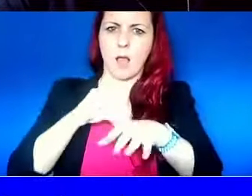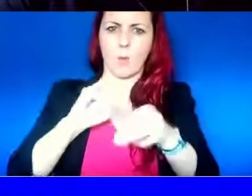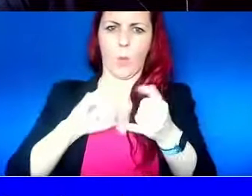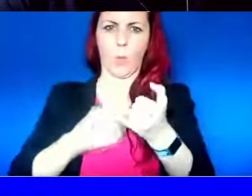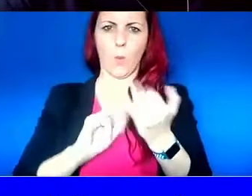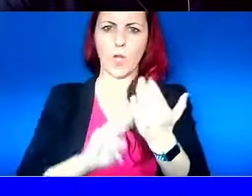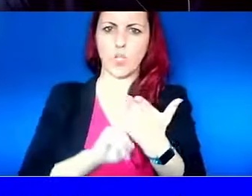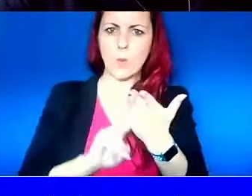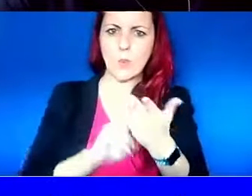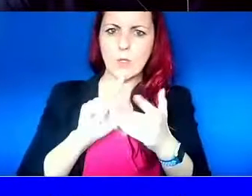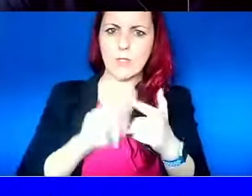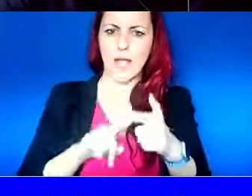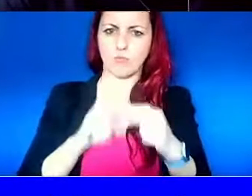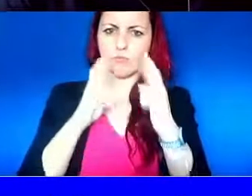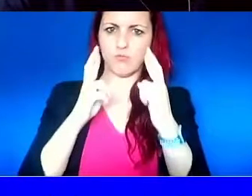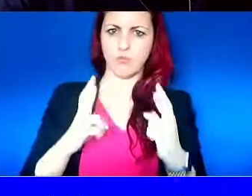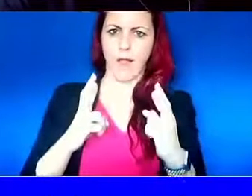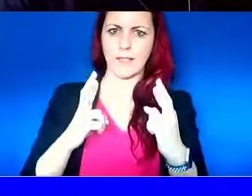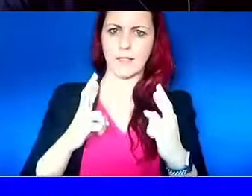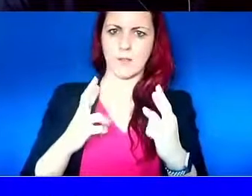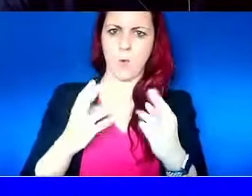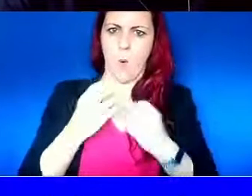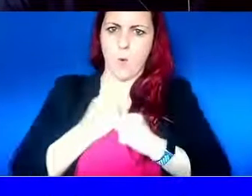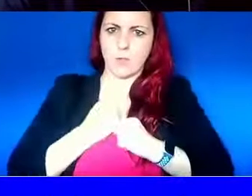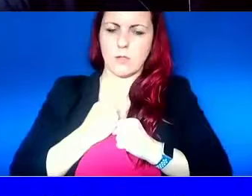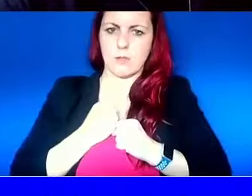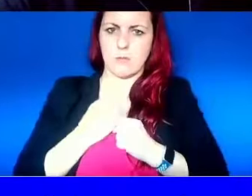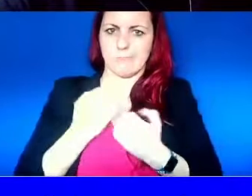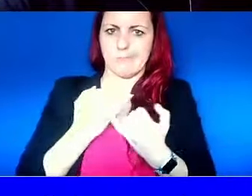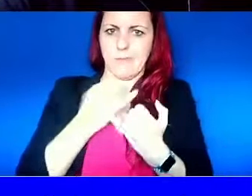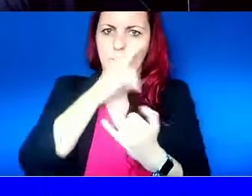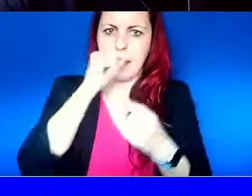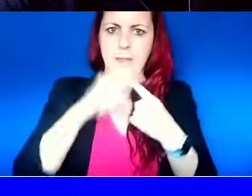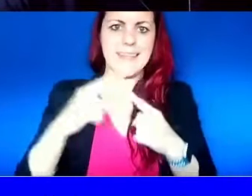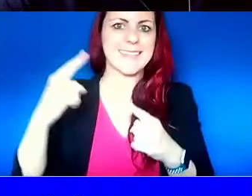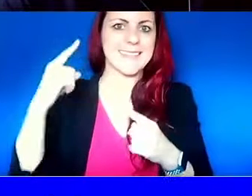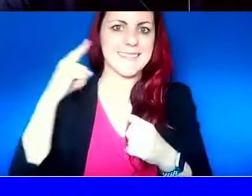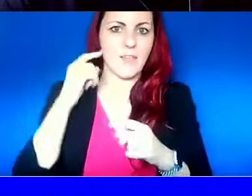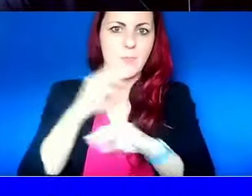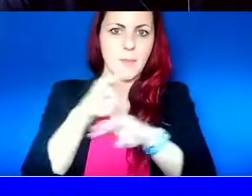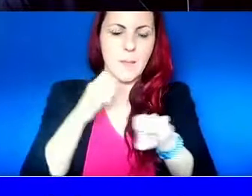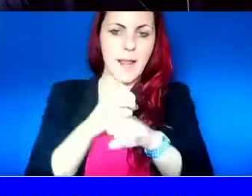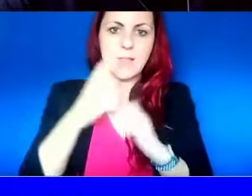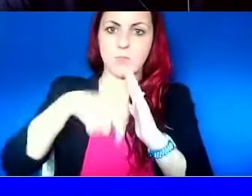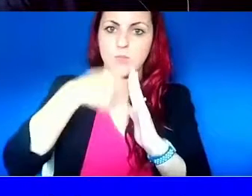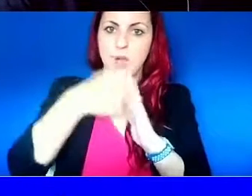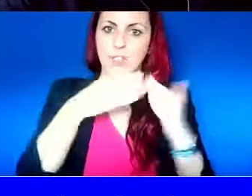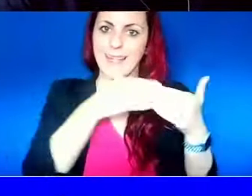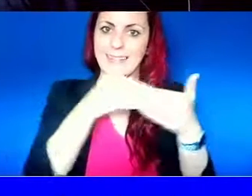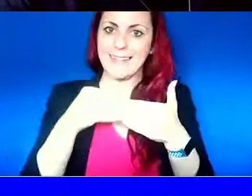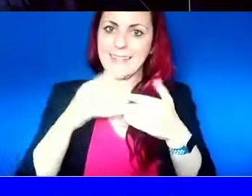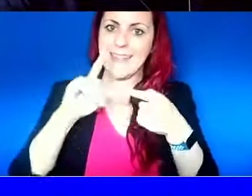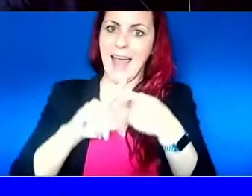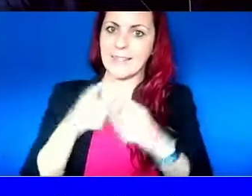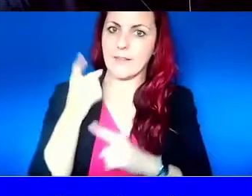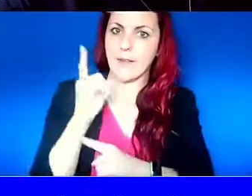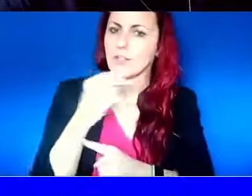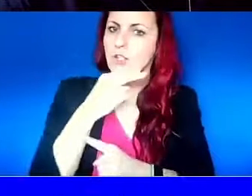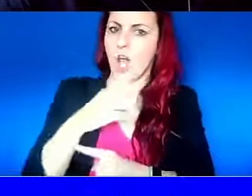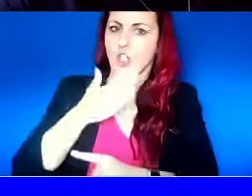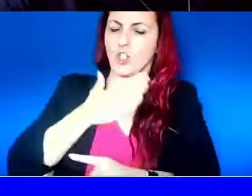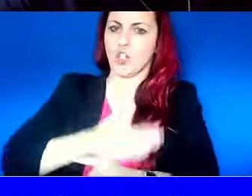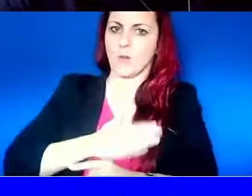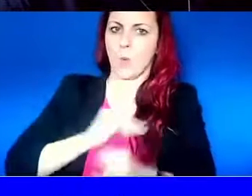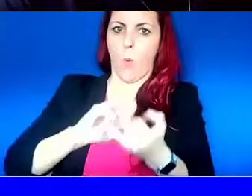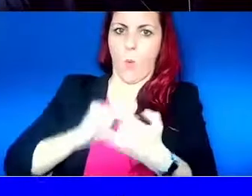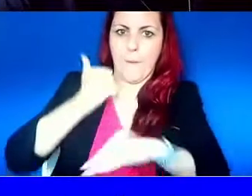this context, deaf people, as the project leads and advisors rather than research subjects. Our